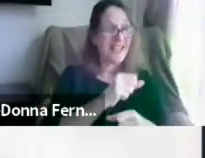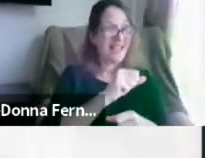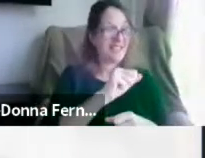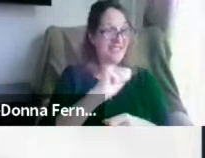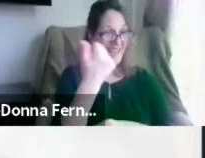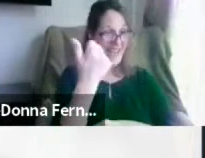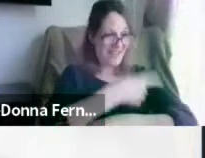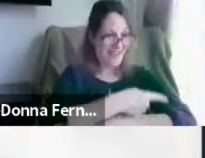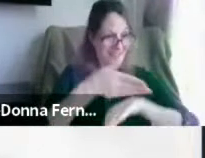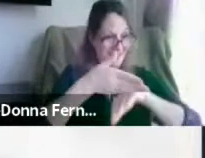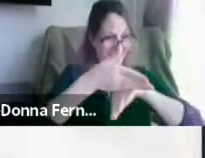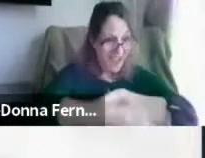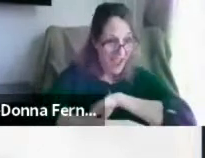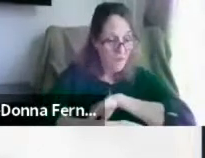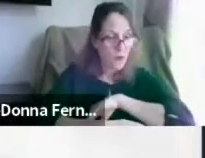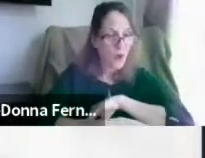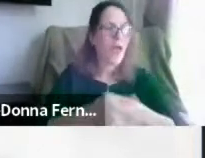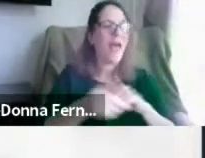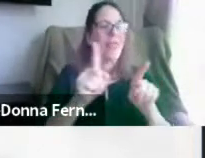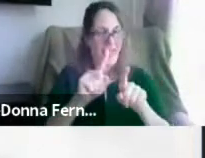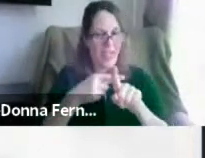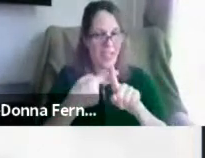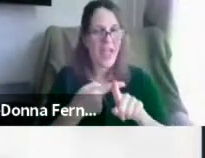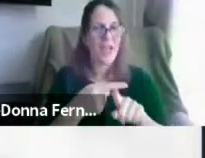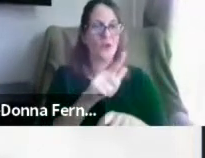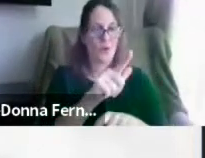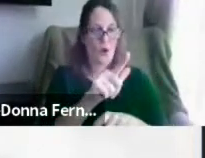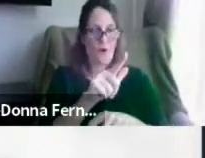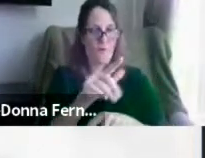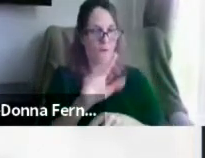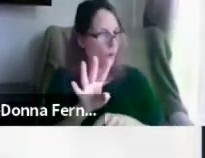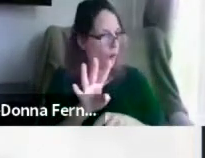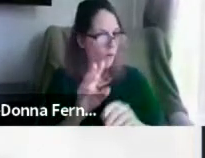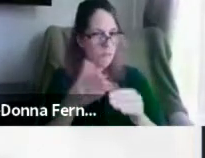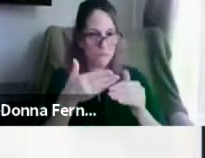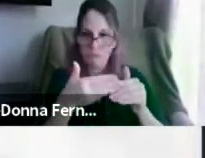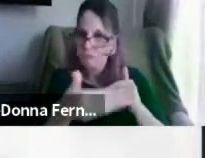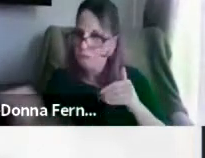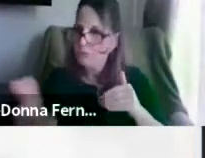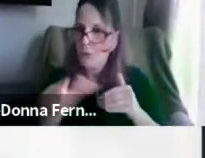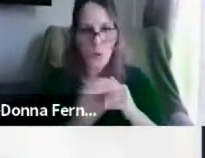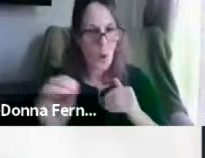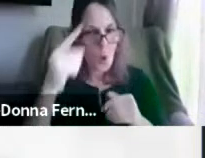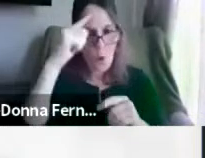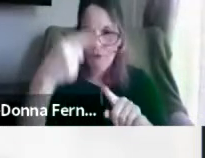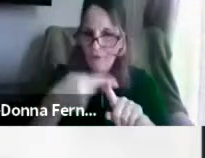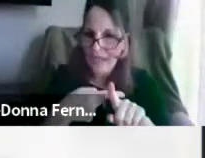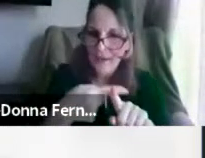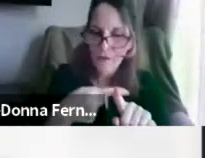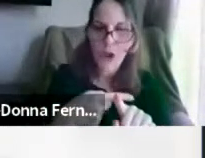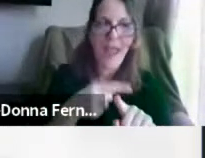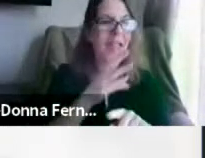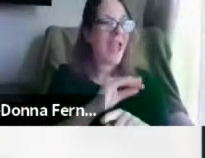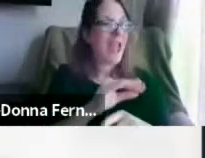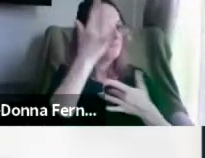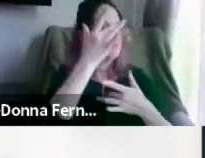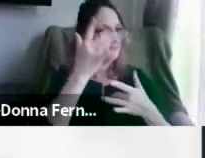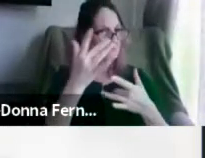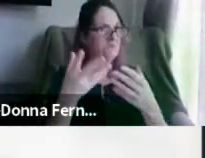appeared, at least 24 hours since their last fever, and their symptoms have improved.